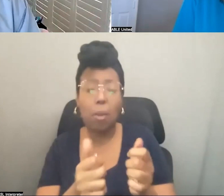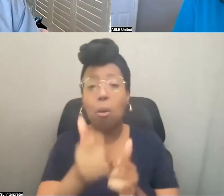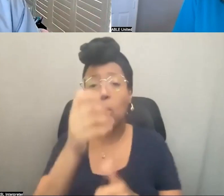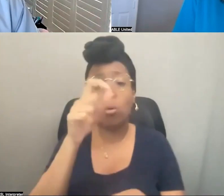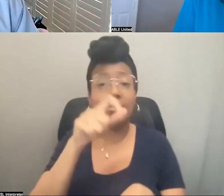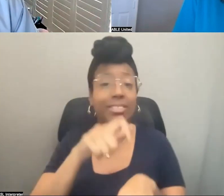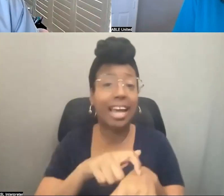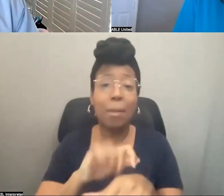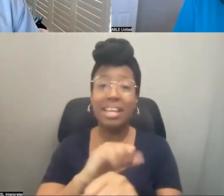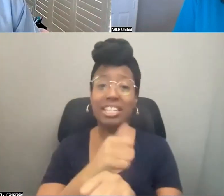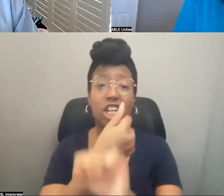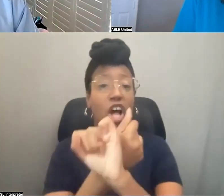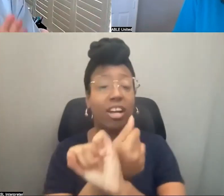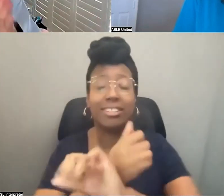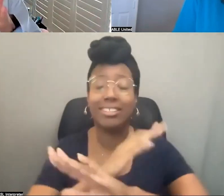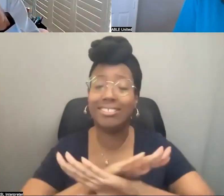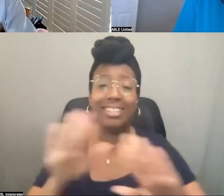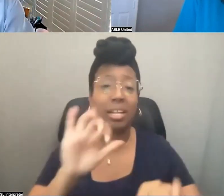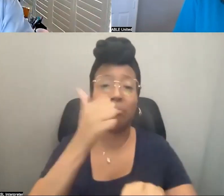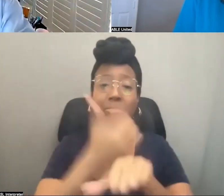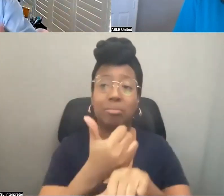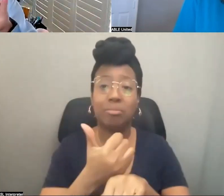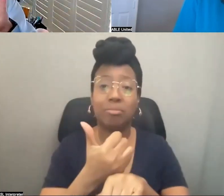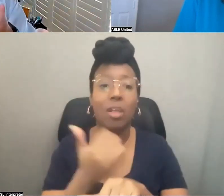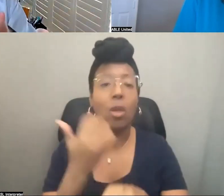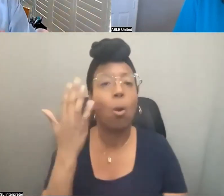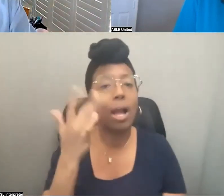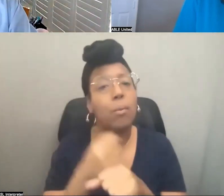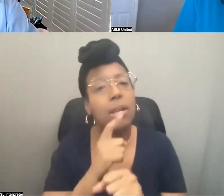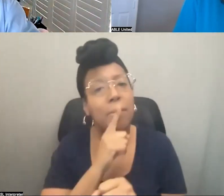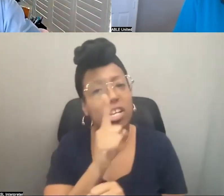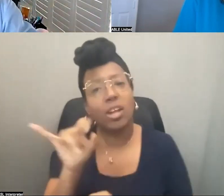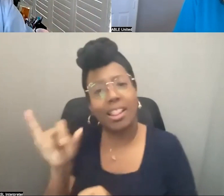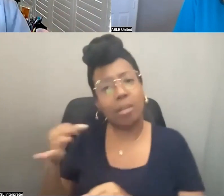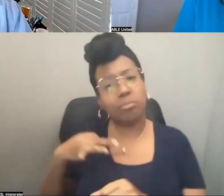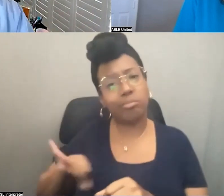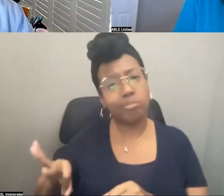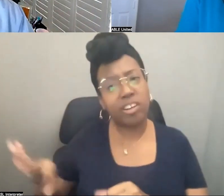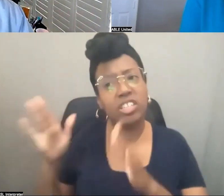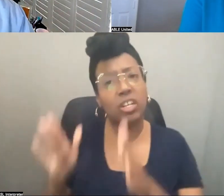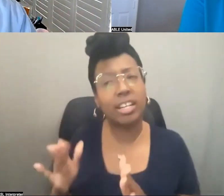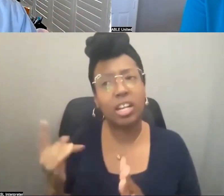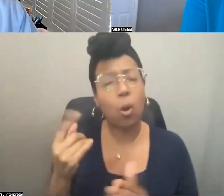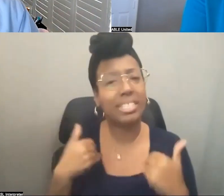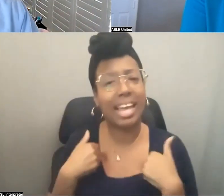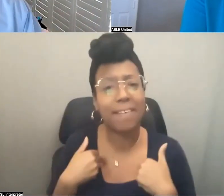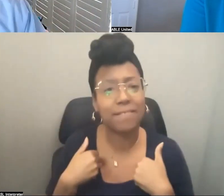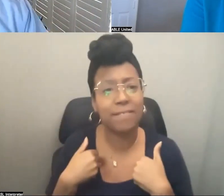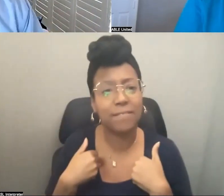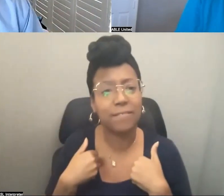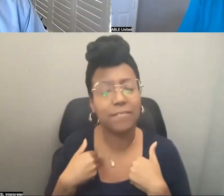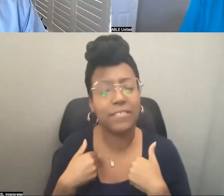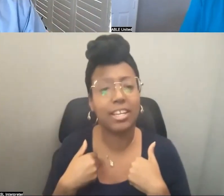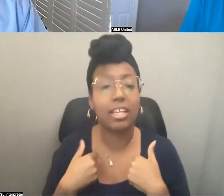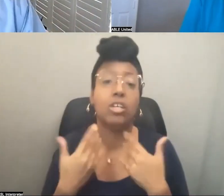nobody can come back and change it. And that's because we want to ensure that it's there for this one beneficiary and that nobody can change. But I would say